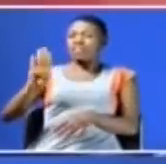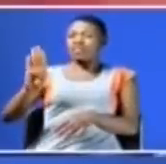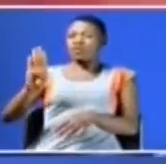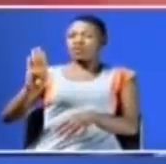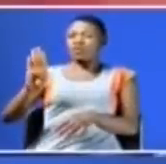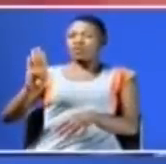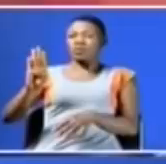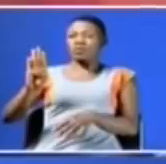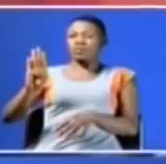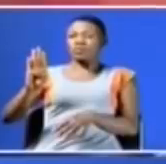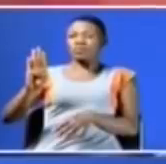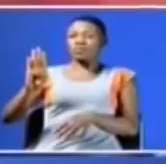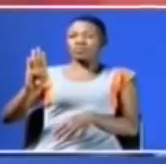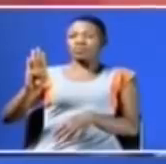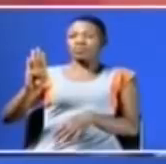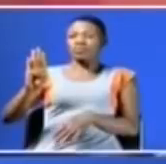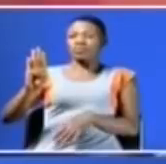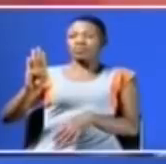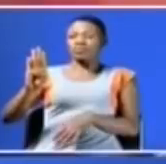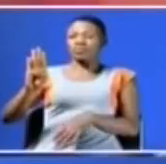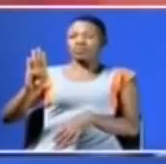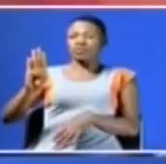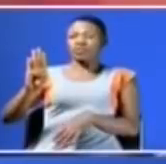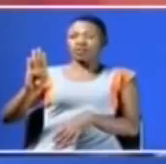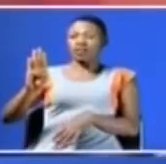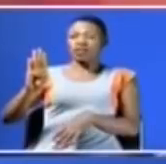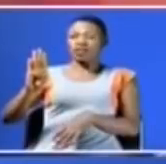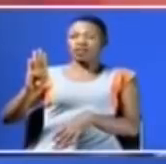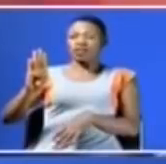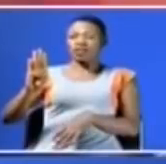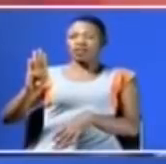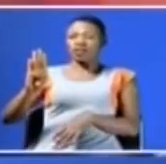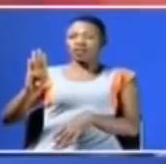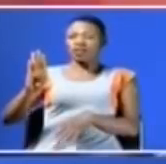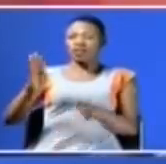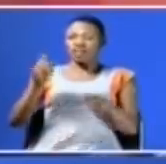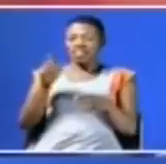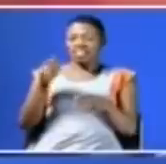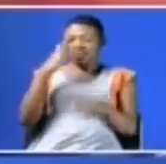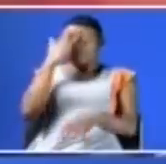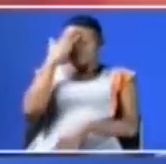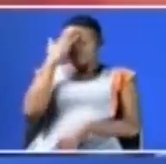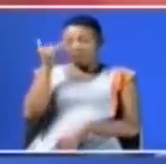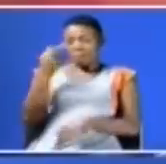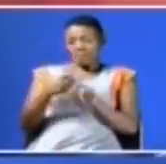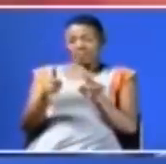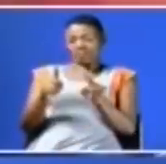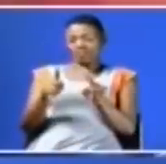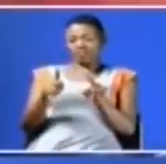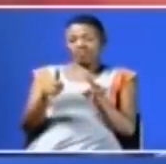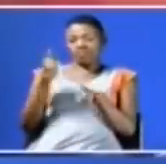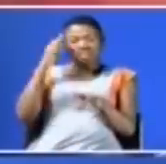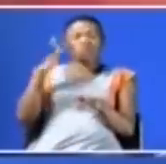way. By the time you go to appeal and so forth, and you know this is why. But unfortunately, I think just to